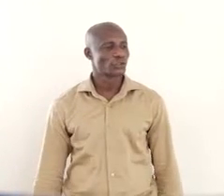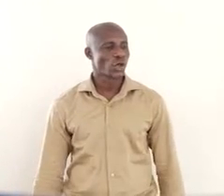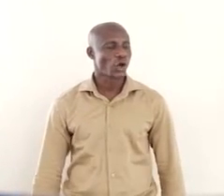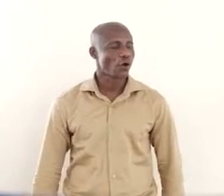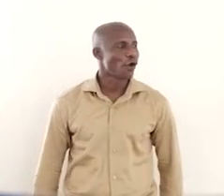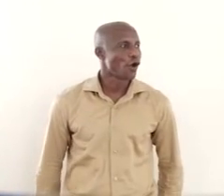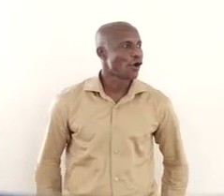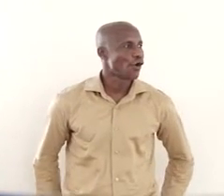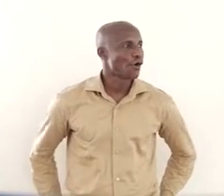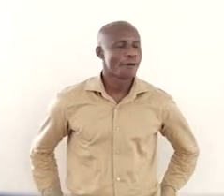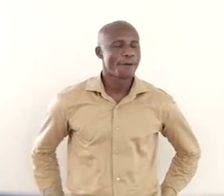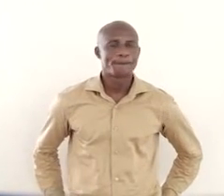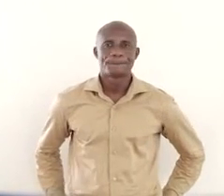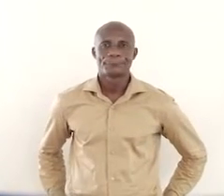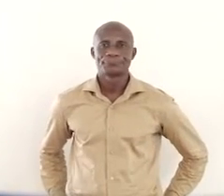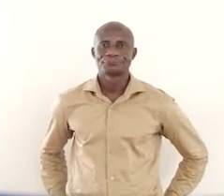Dream about